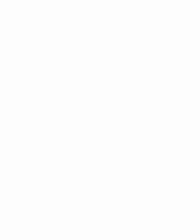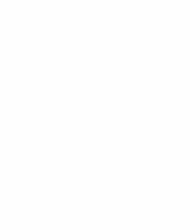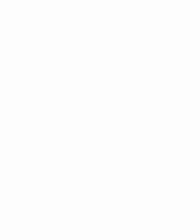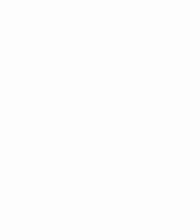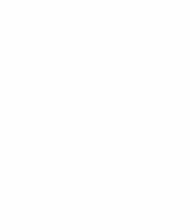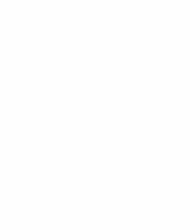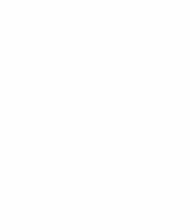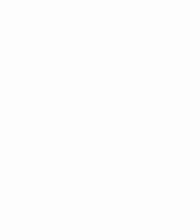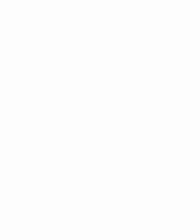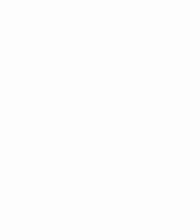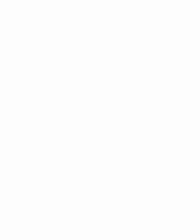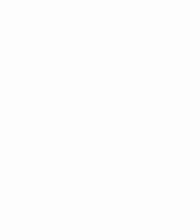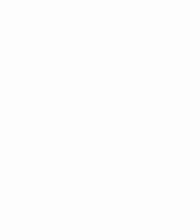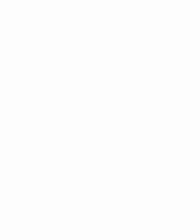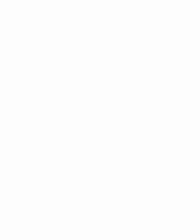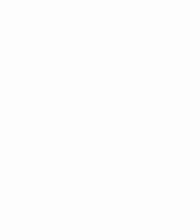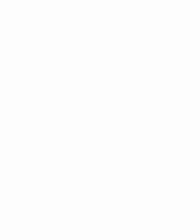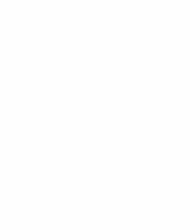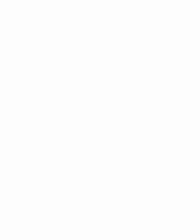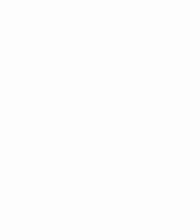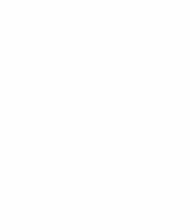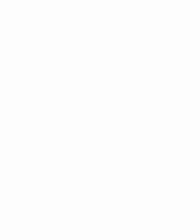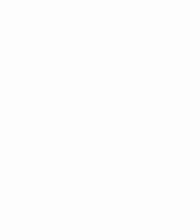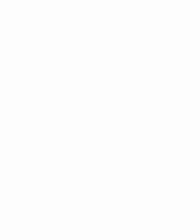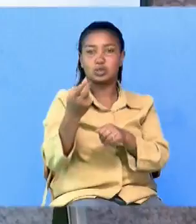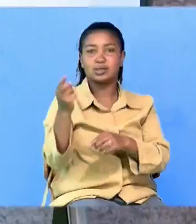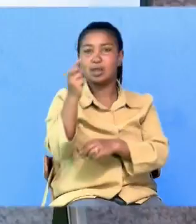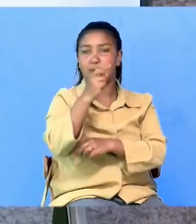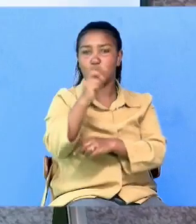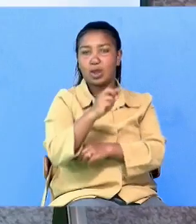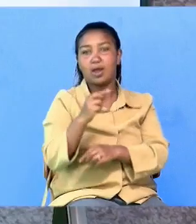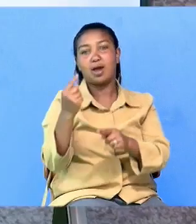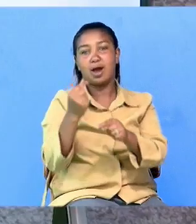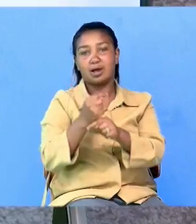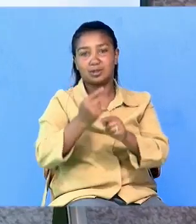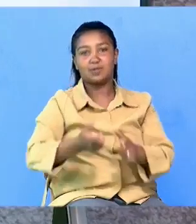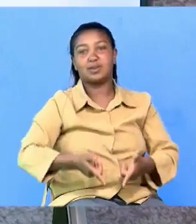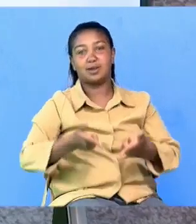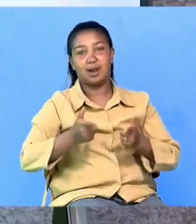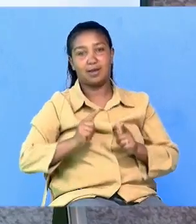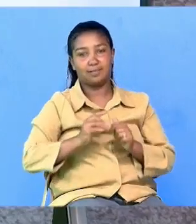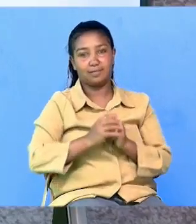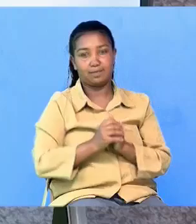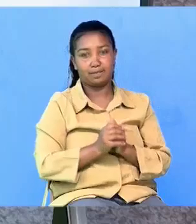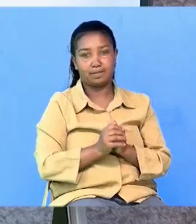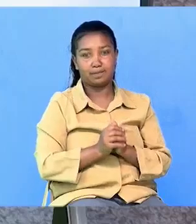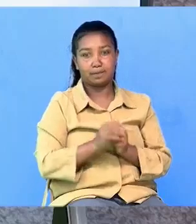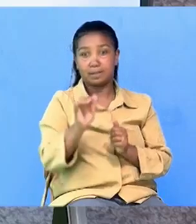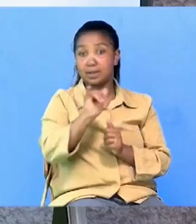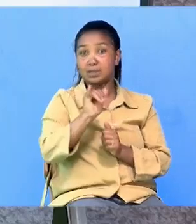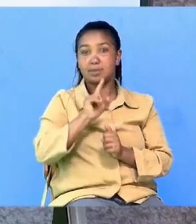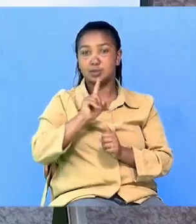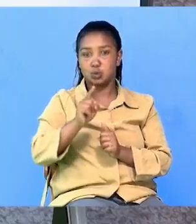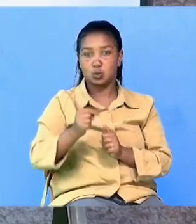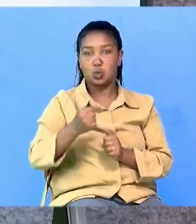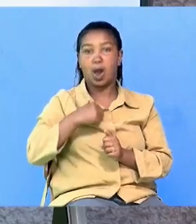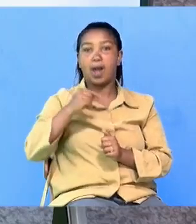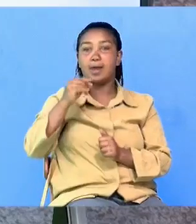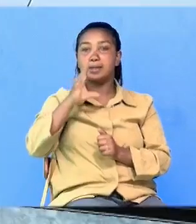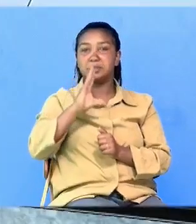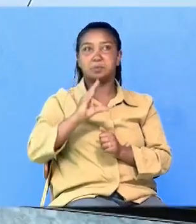tense, okay, that we usually use in our day-to-day life. The same is true. I speak.